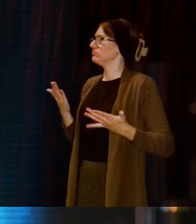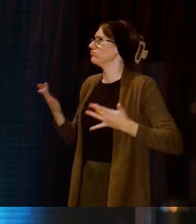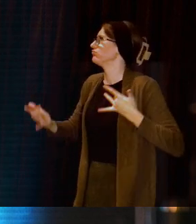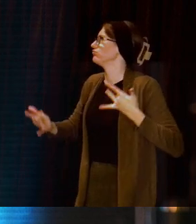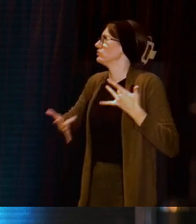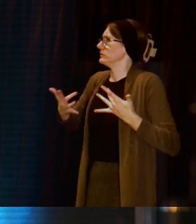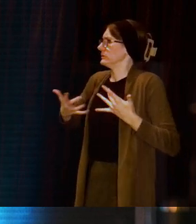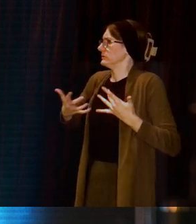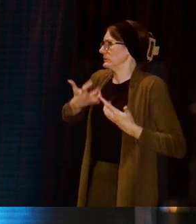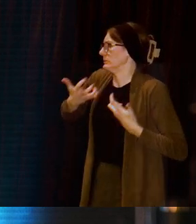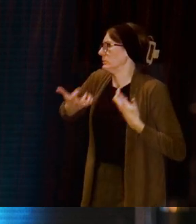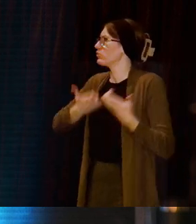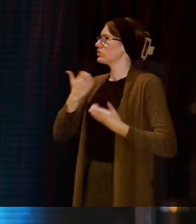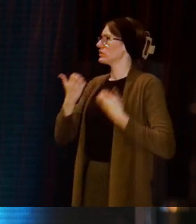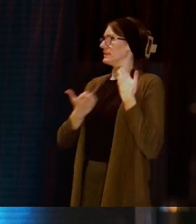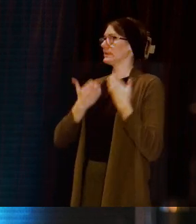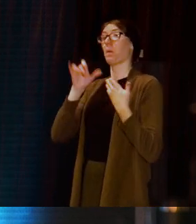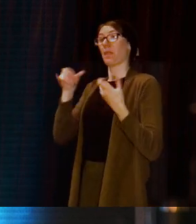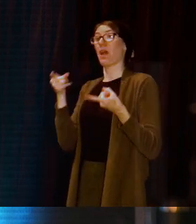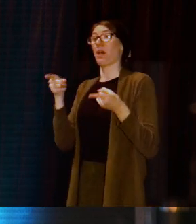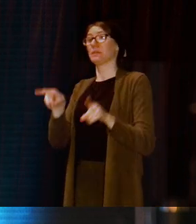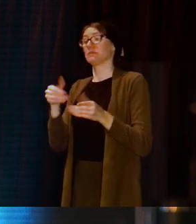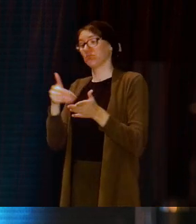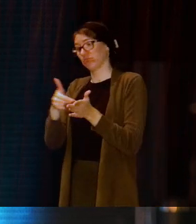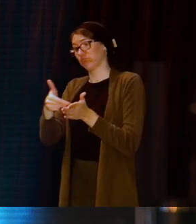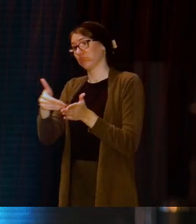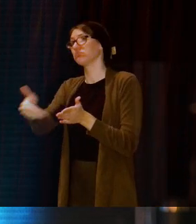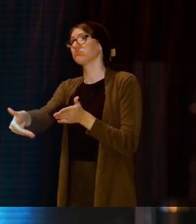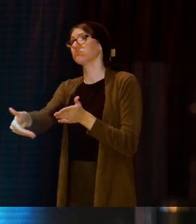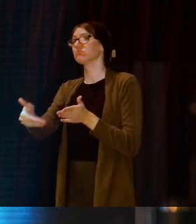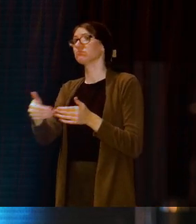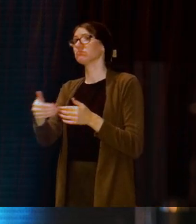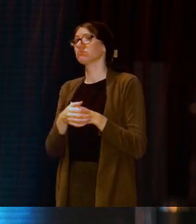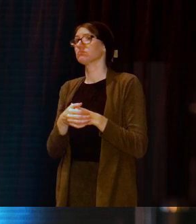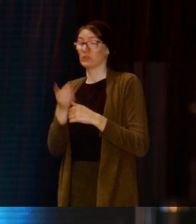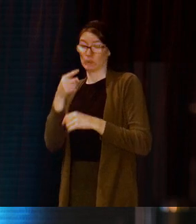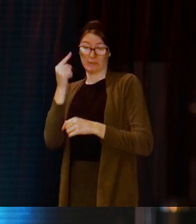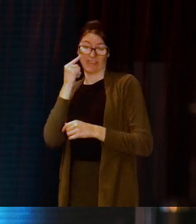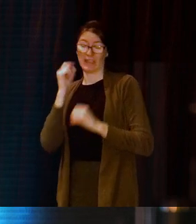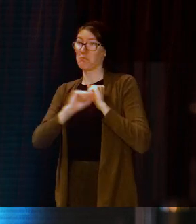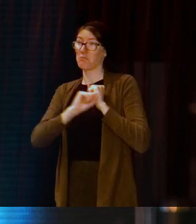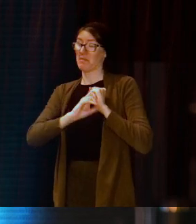our emotions. Well, that happens all the time. And you think propaganda,